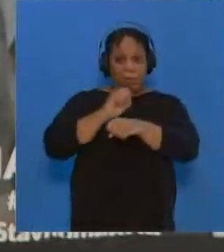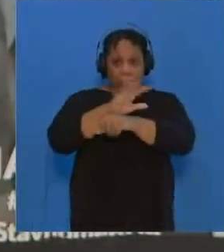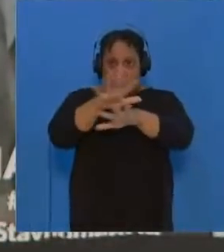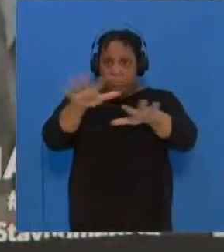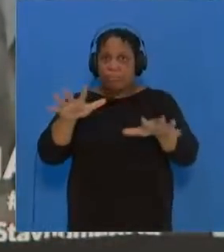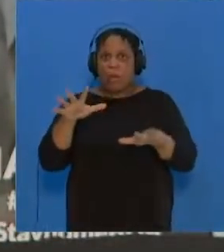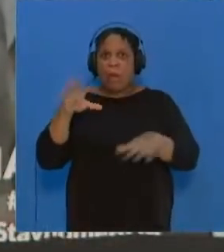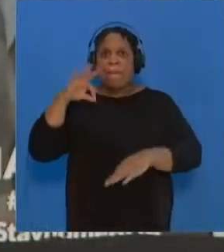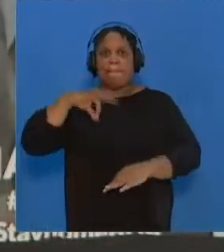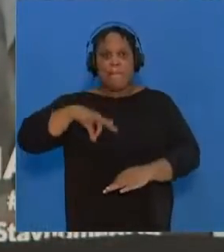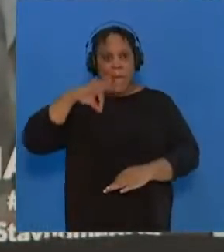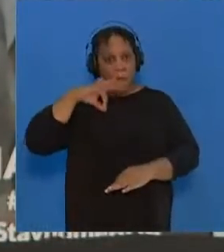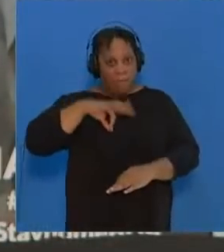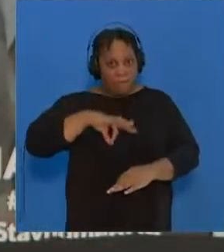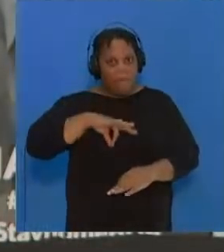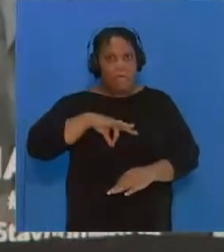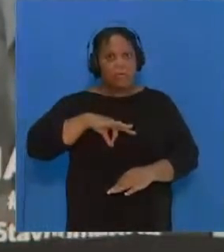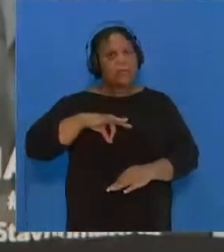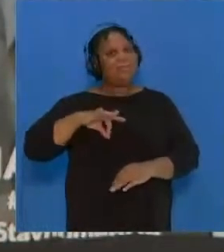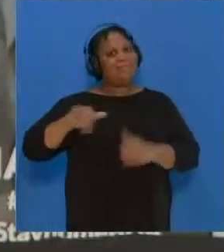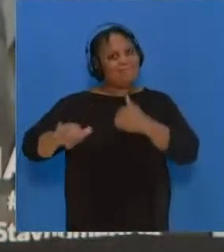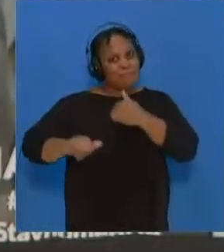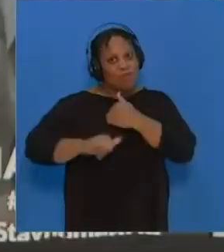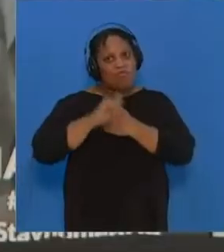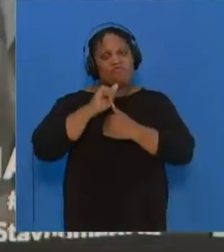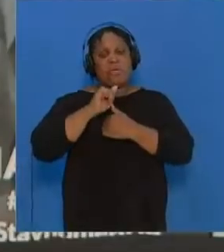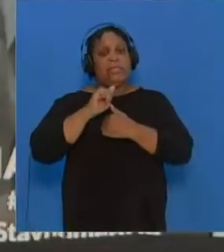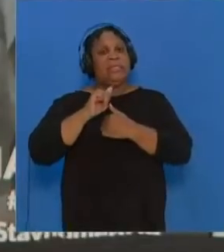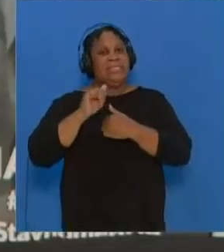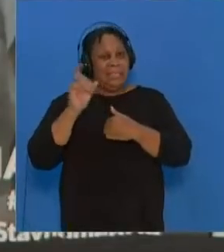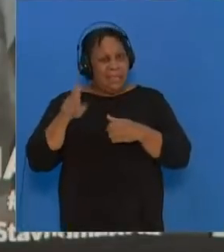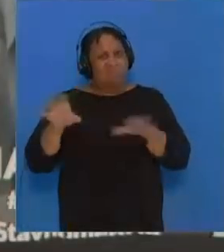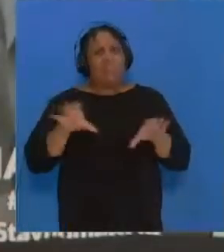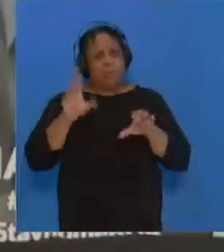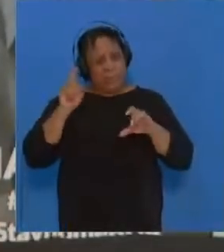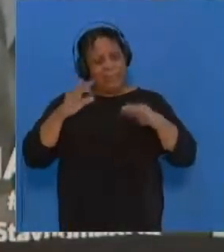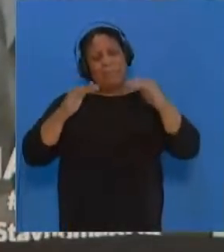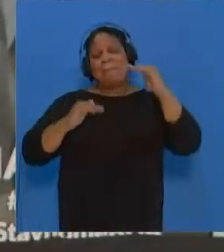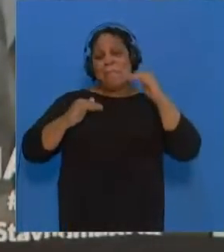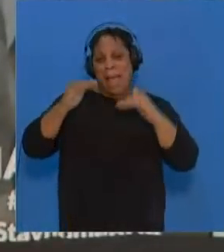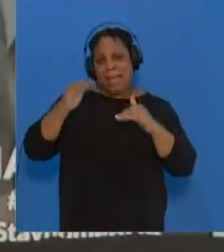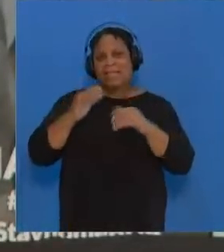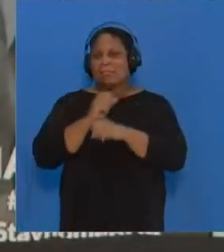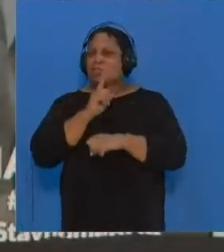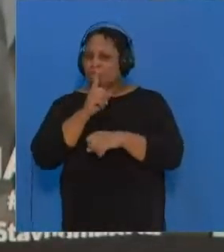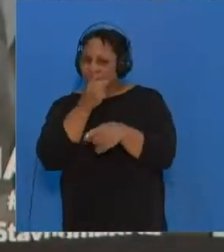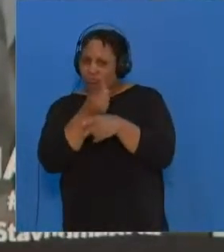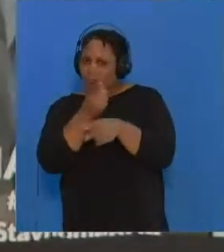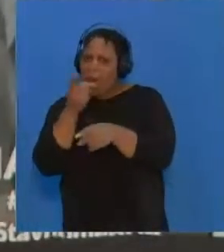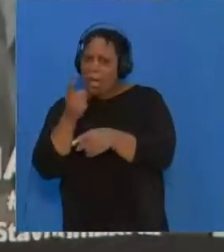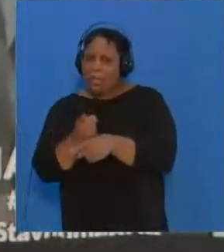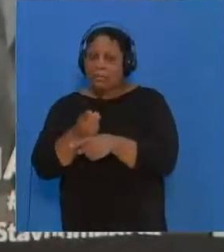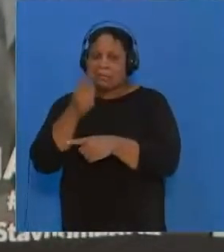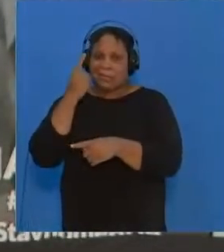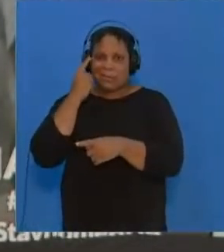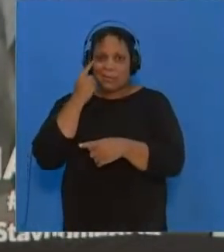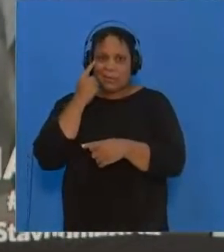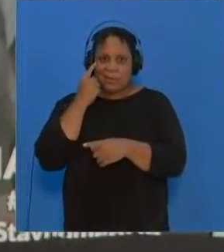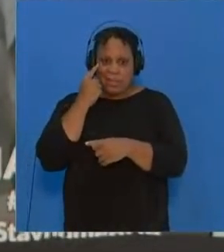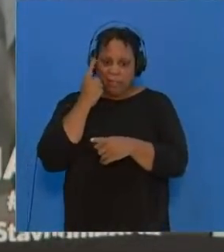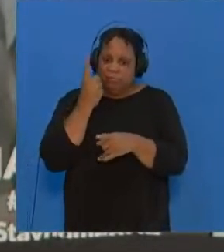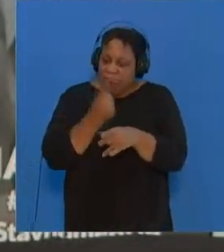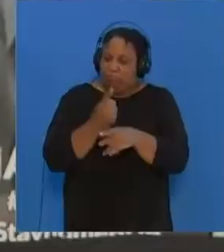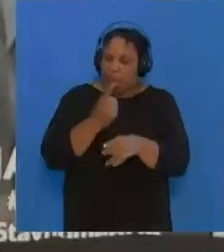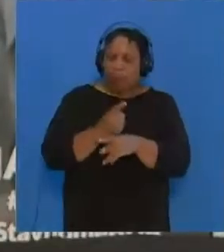government has made has benefits and has risks. And that's what we have to do. We have to balance it to make sure we get it right. I think that we have struck the right